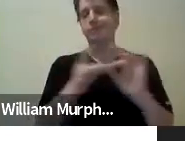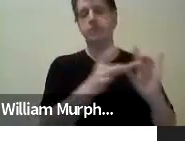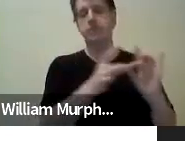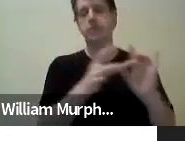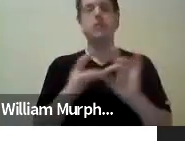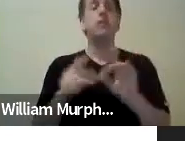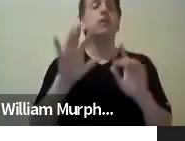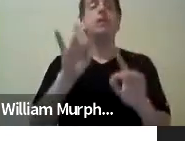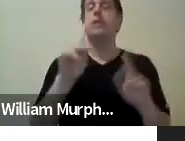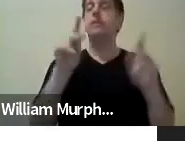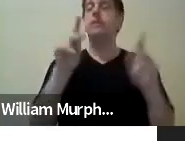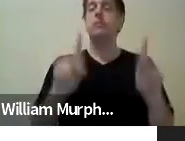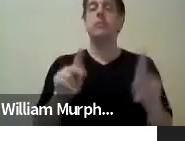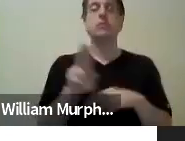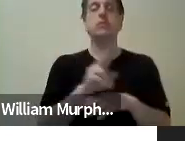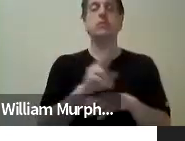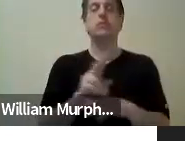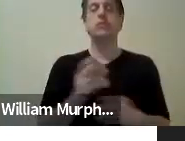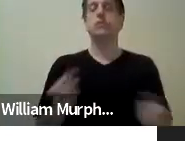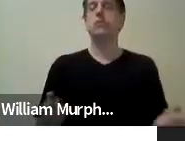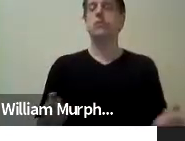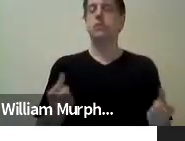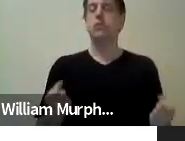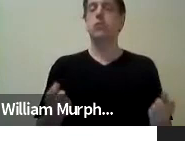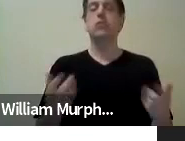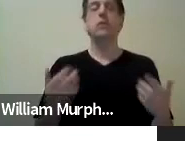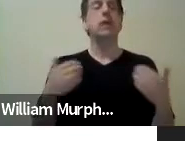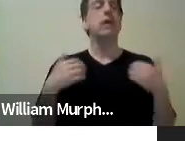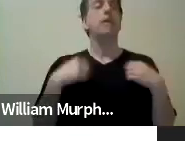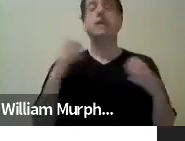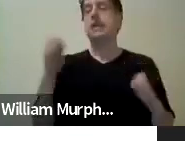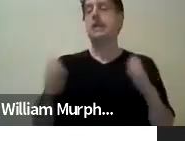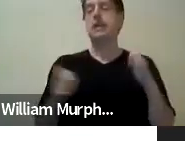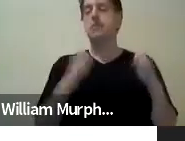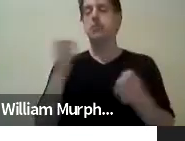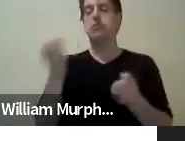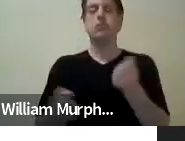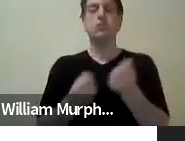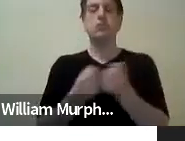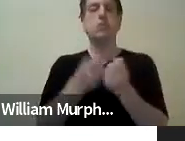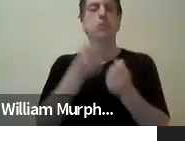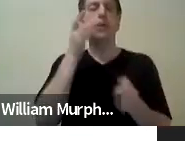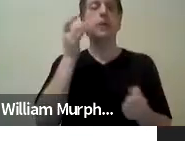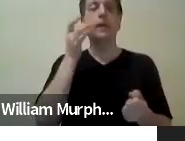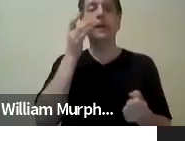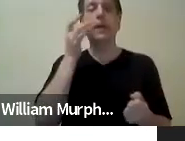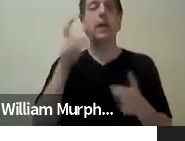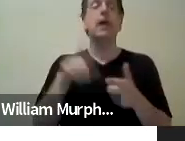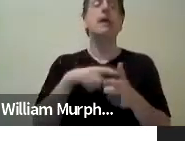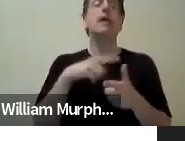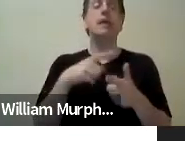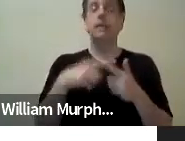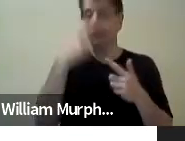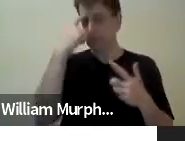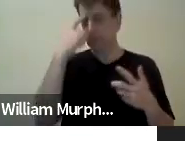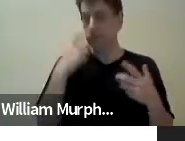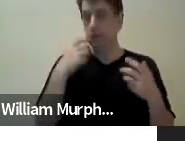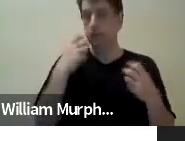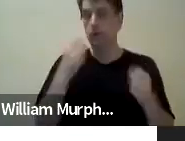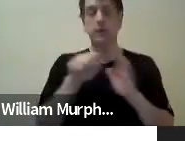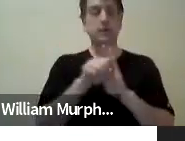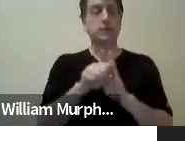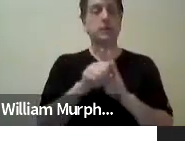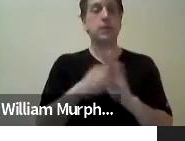person using a wheelchair has an emotional support cat, then the mental health symptoms that